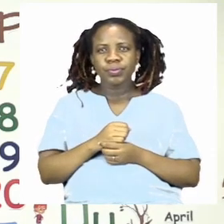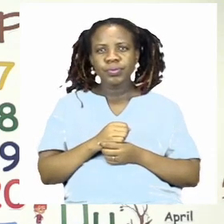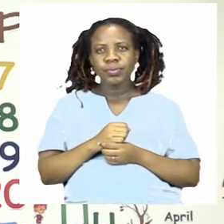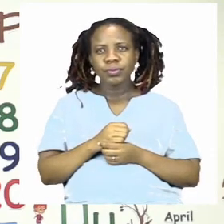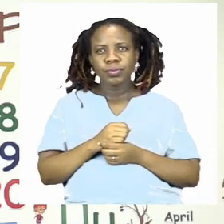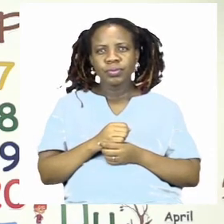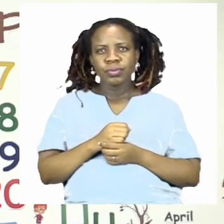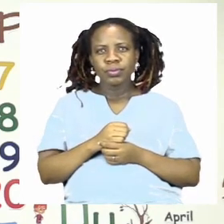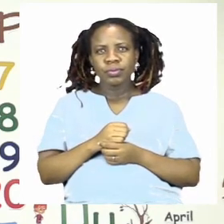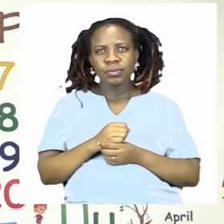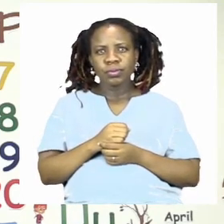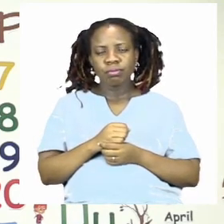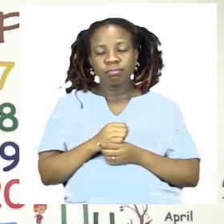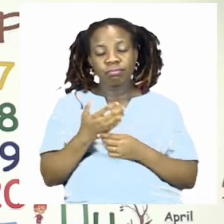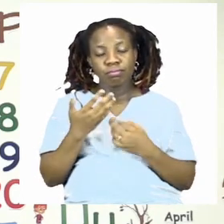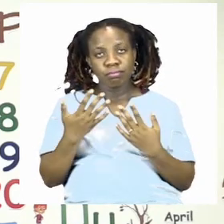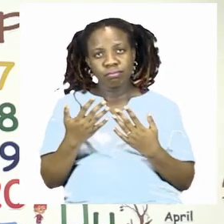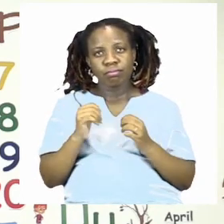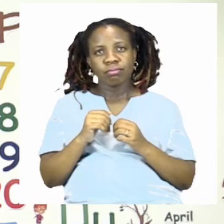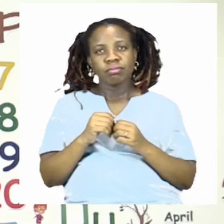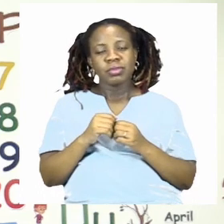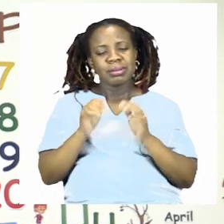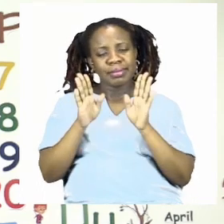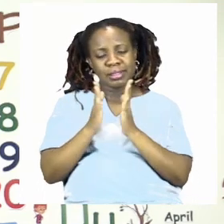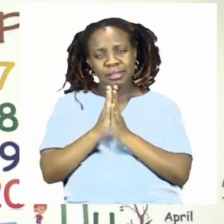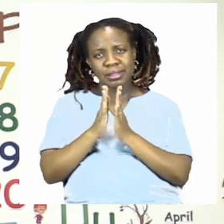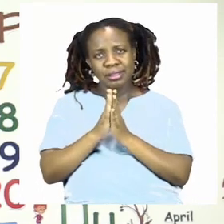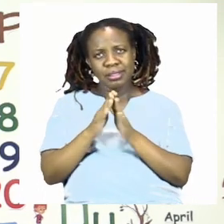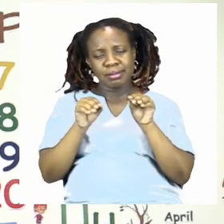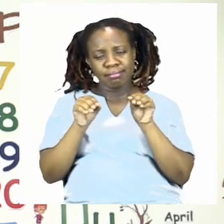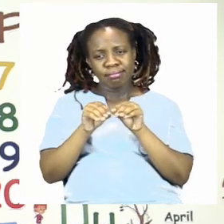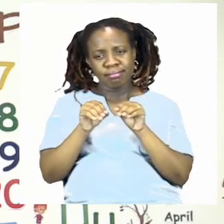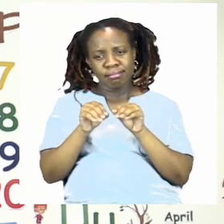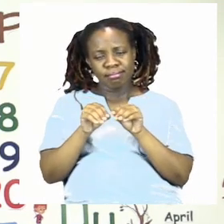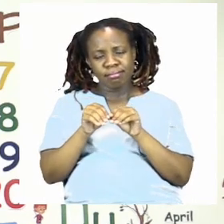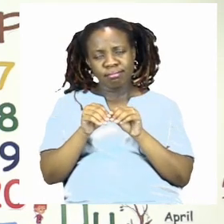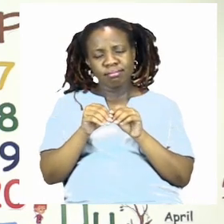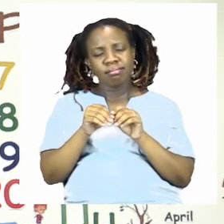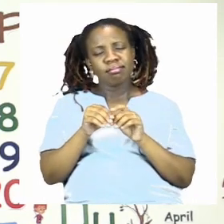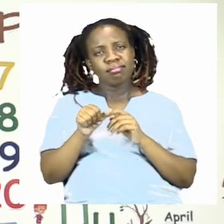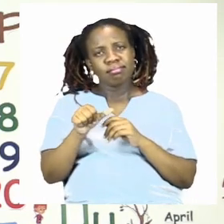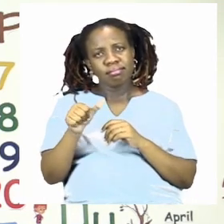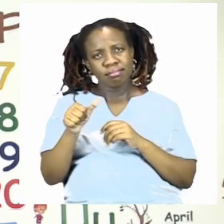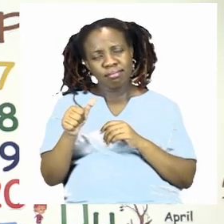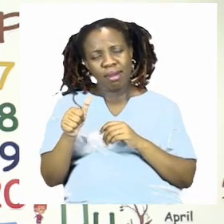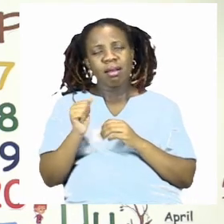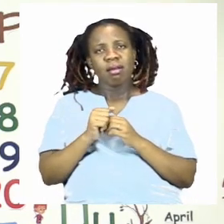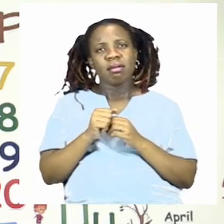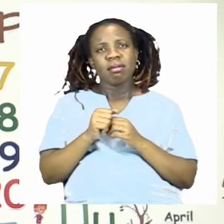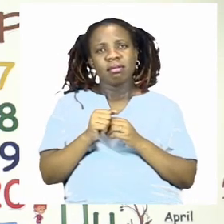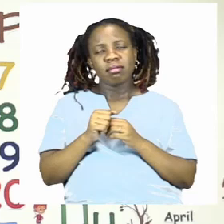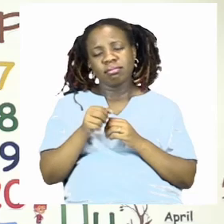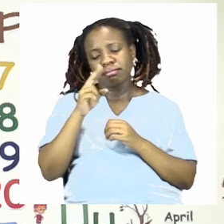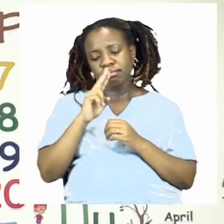everyone, I need you to go ahead and try to do all the other sums on your own for number 2. Let's